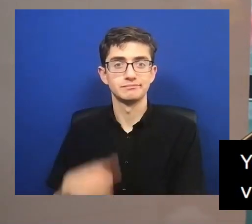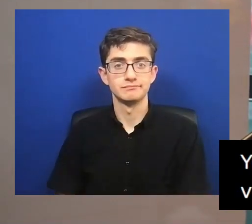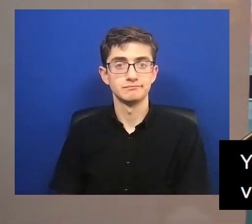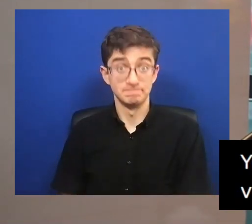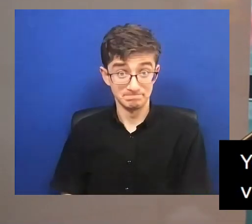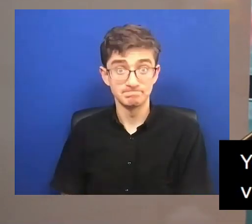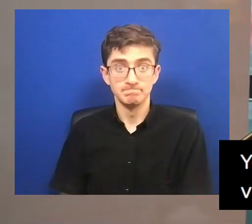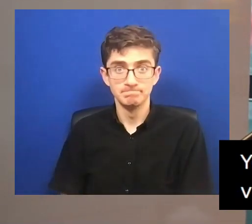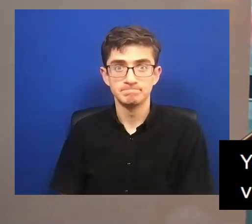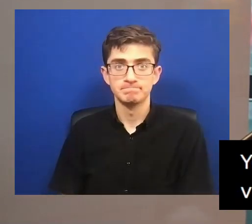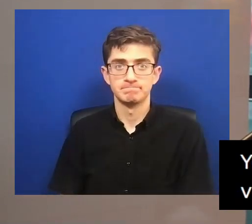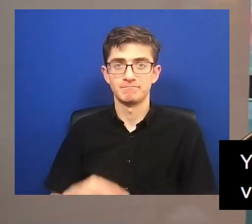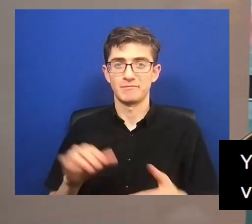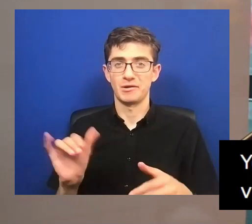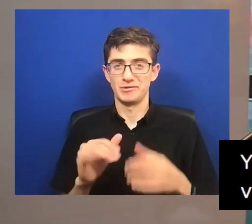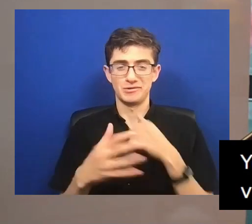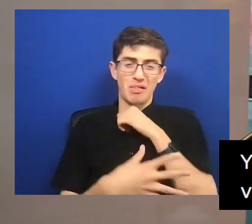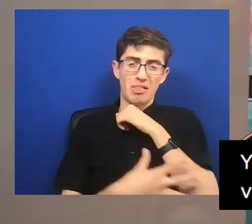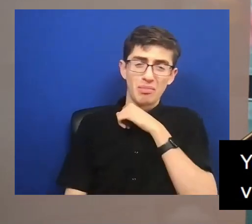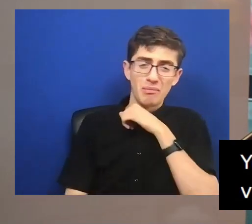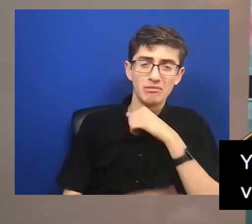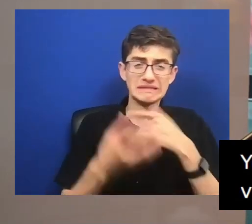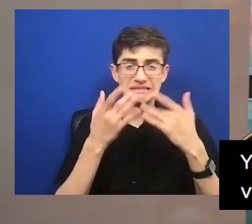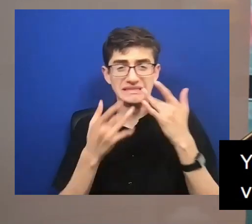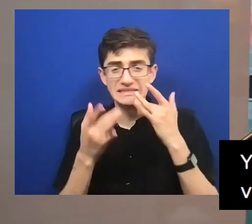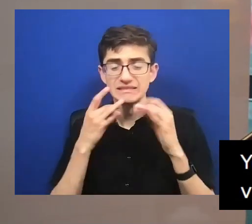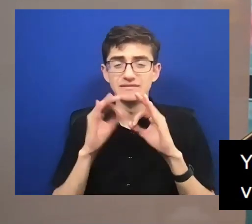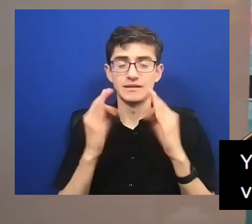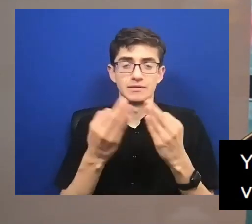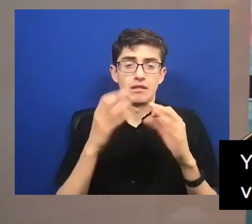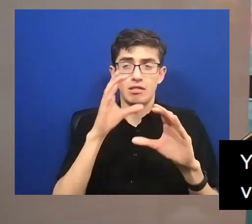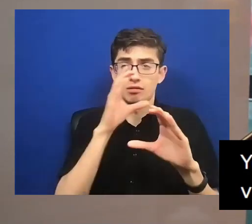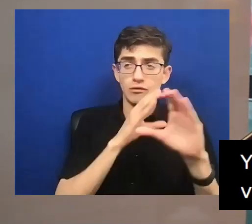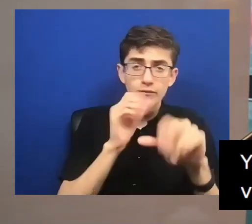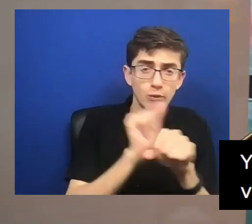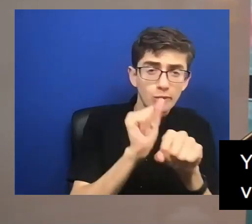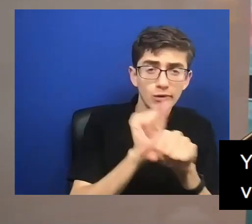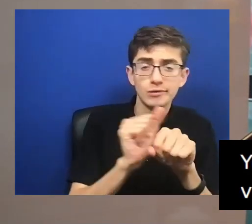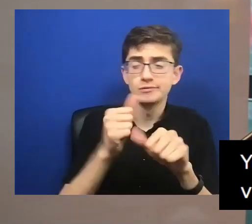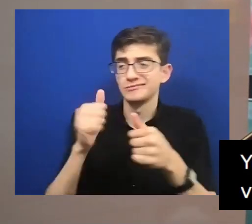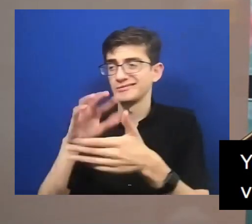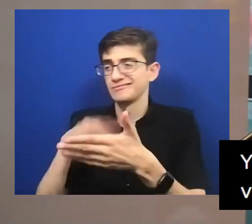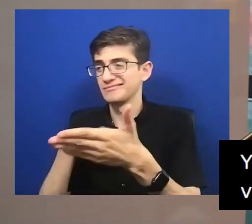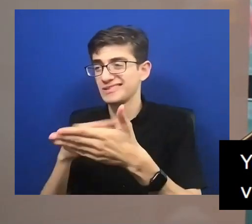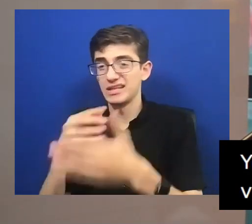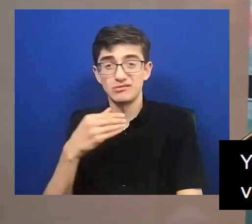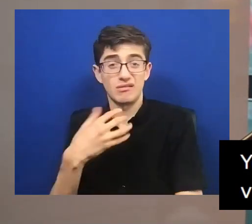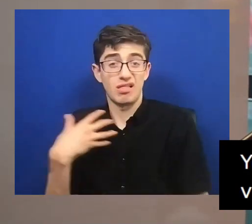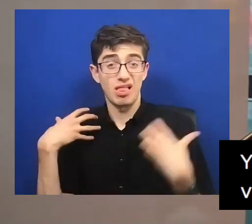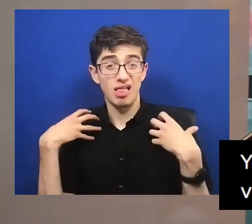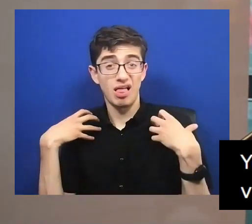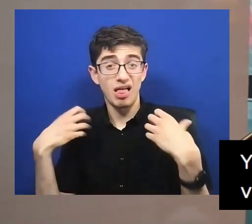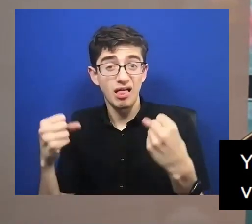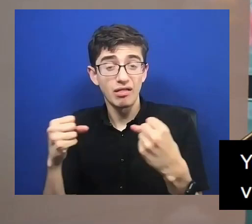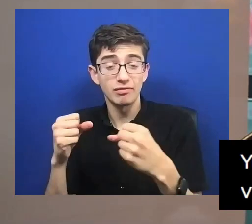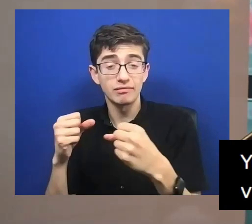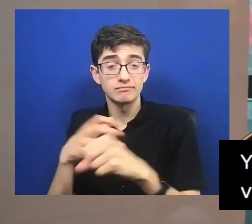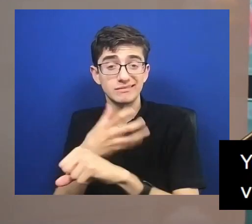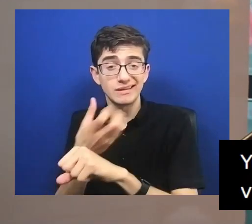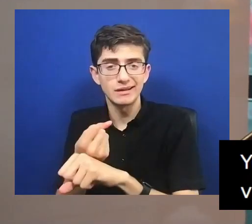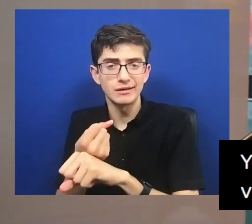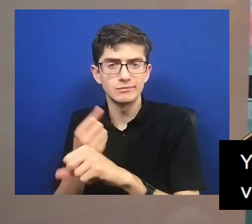lower-income families struggled during the lockdown to find employment, schedule and attend telemedicine appointments, and just stay in touch with loved